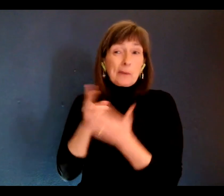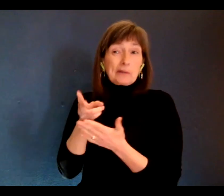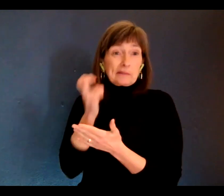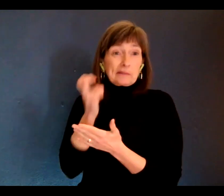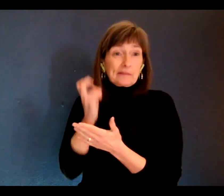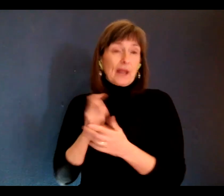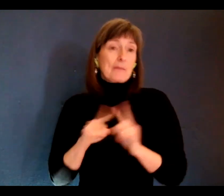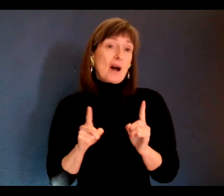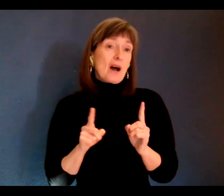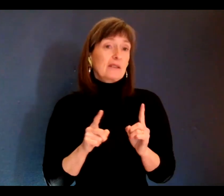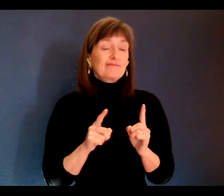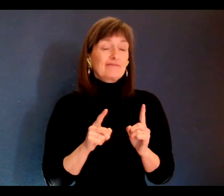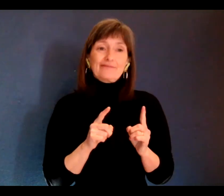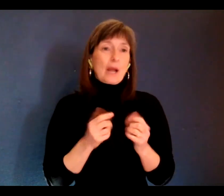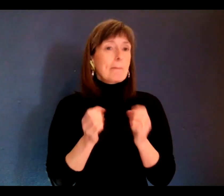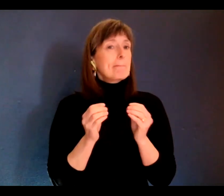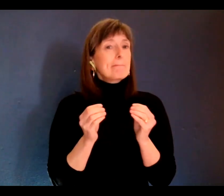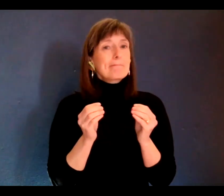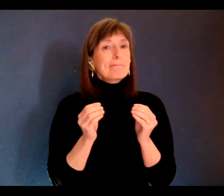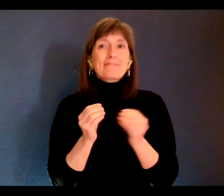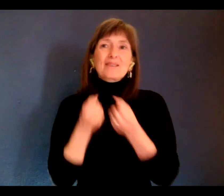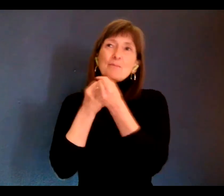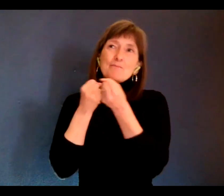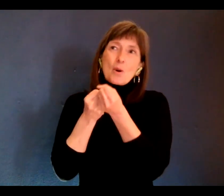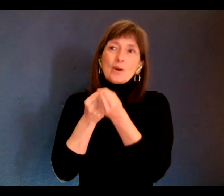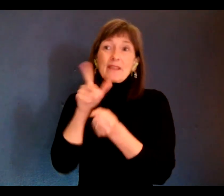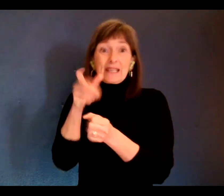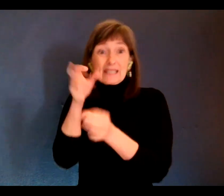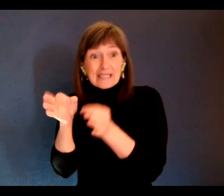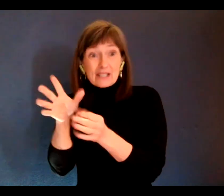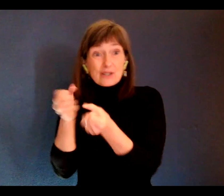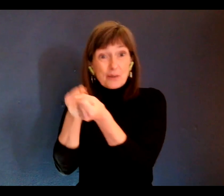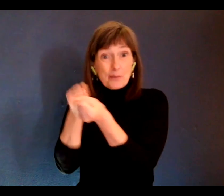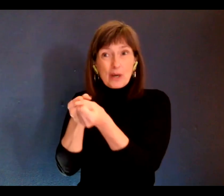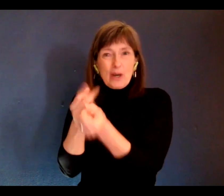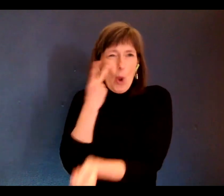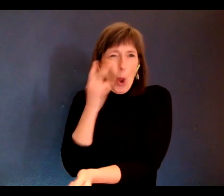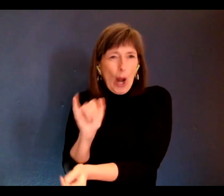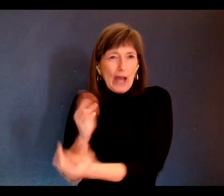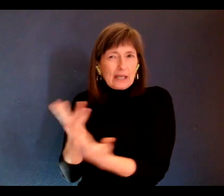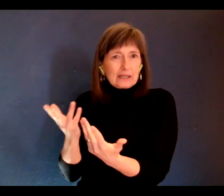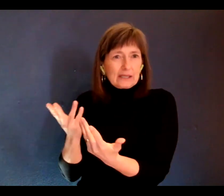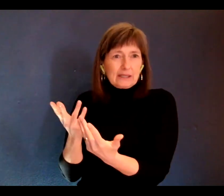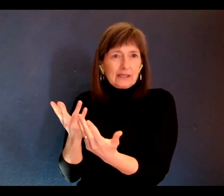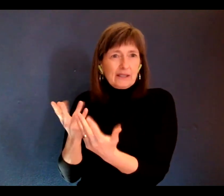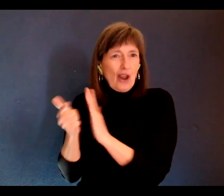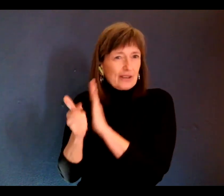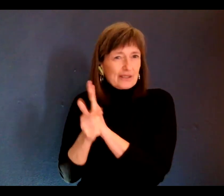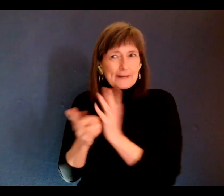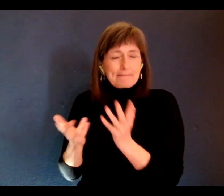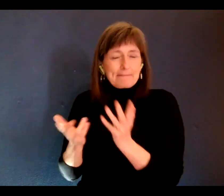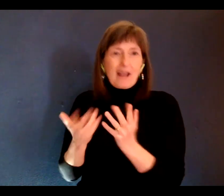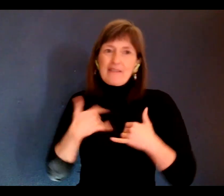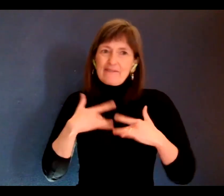about, what does supported decision making look like from a legislative or social policy perspective. So I